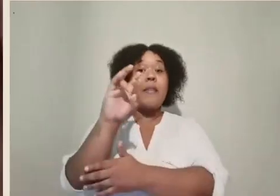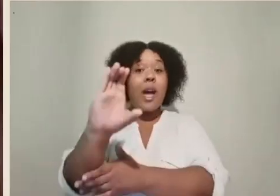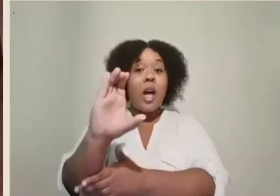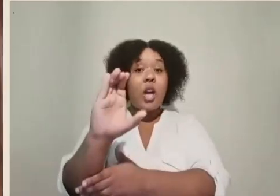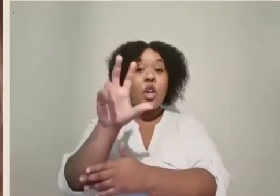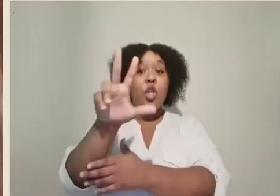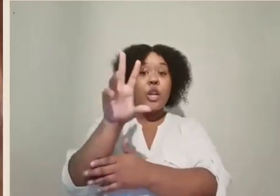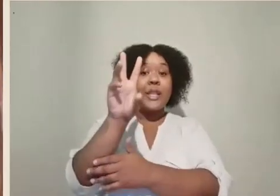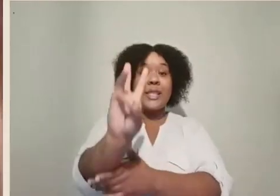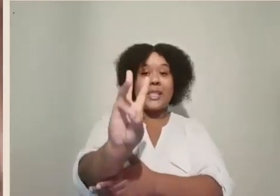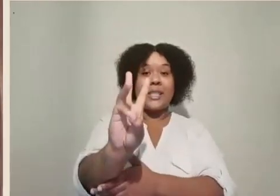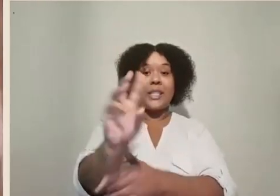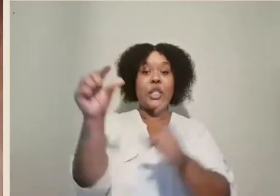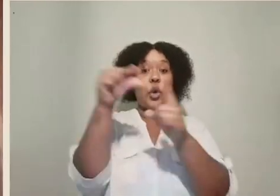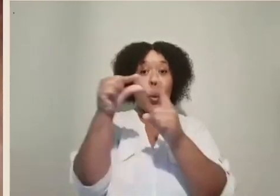736 terms,